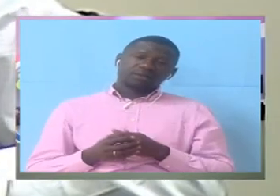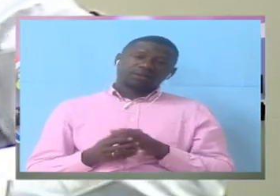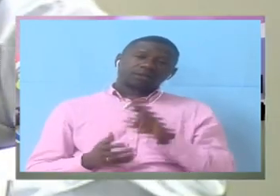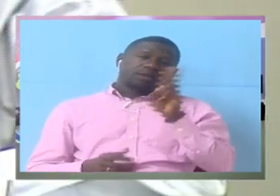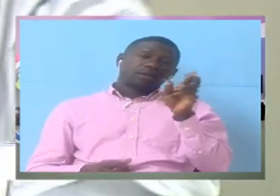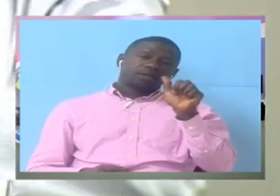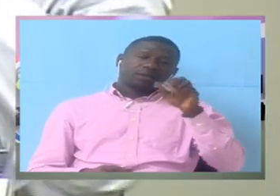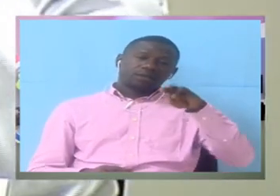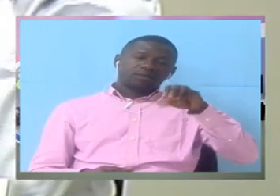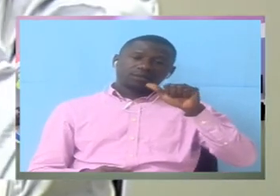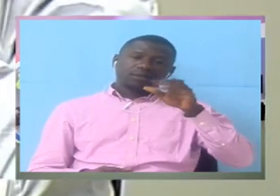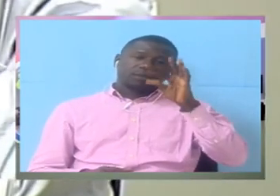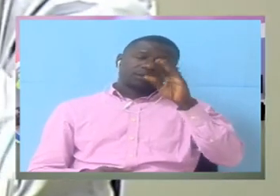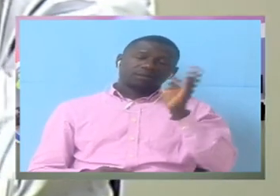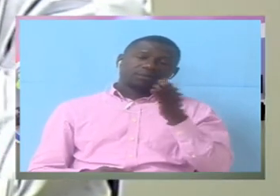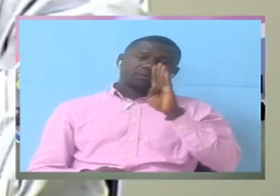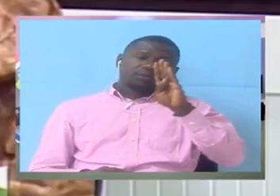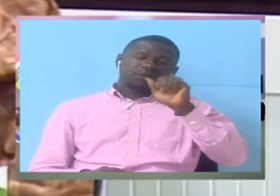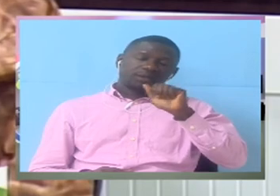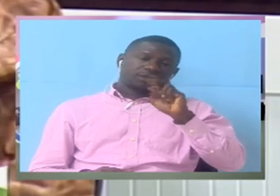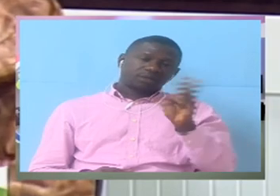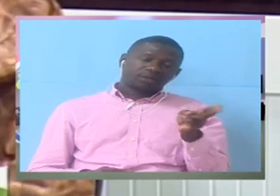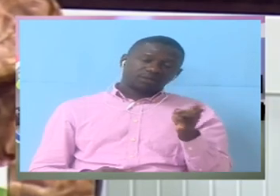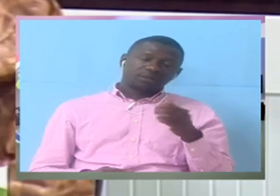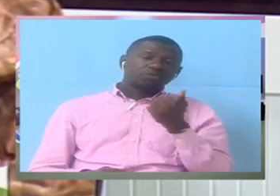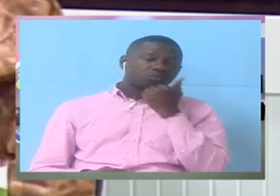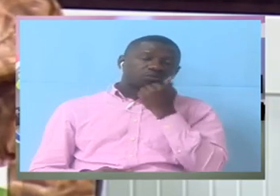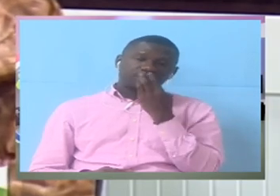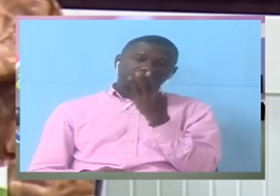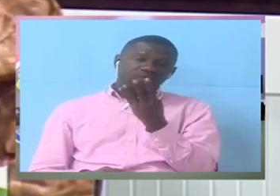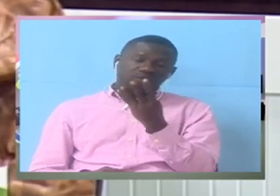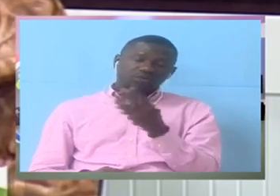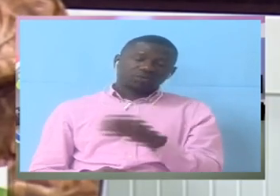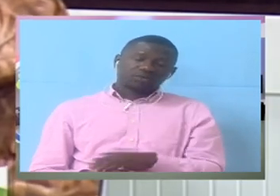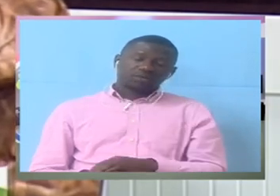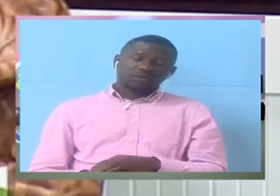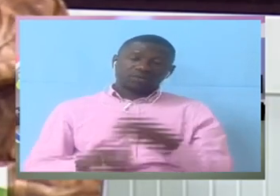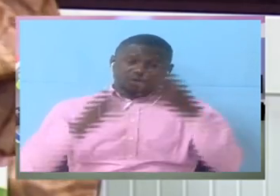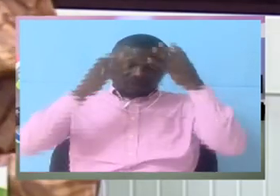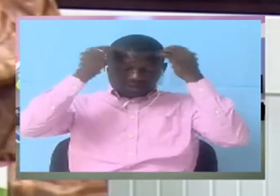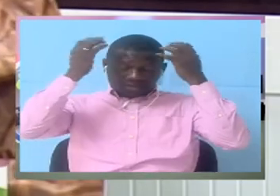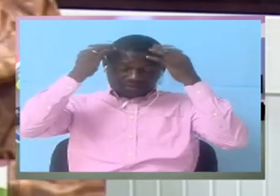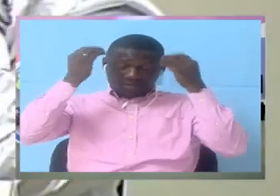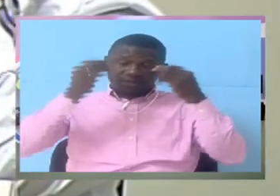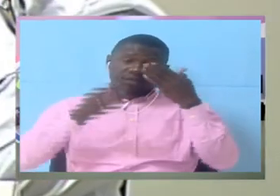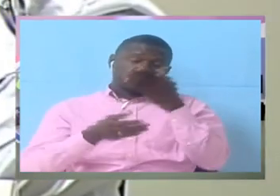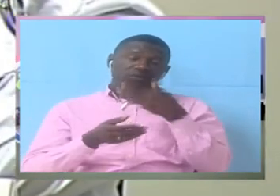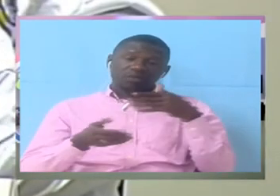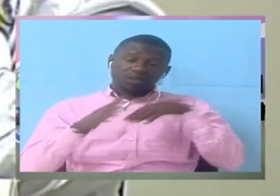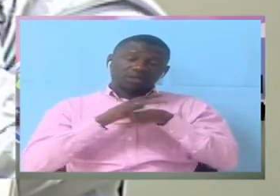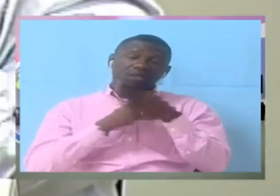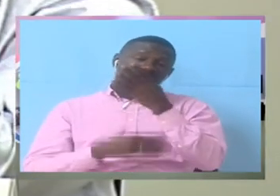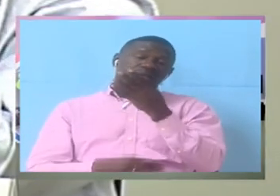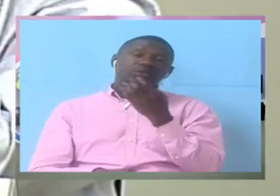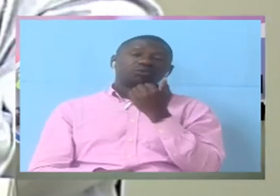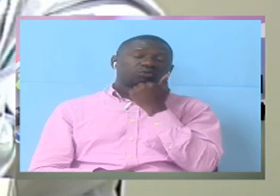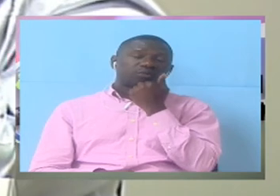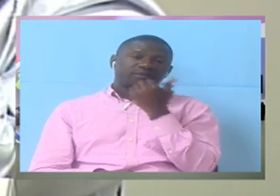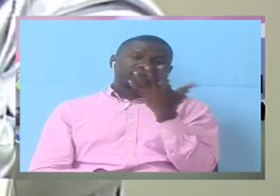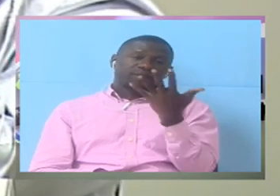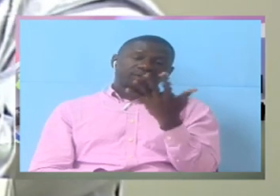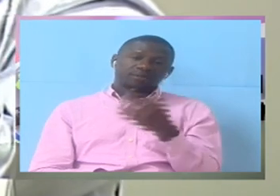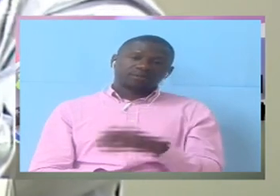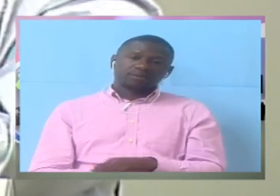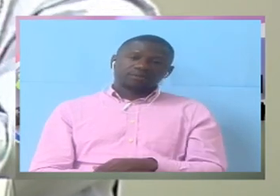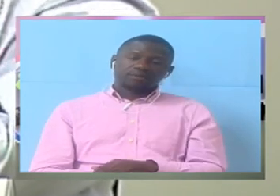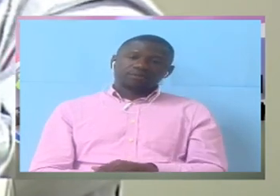1. Amadou Ba was number 4. Ni na da ko ka entra number 1 ko. I was in number 4. Ojele was number 4. I heard there was a who is who in